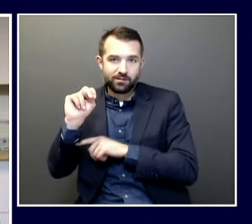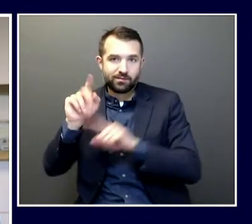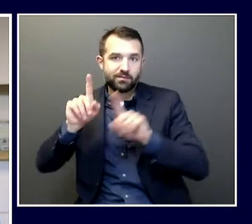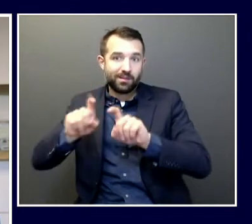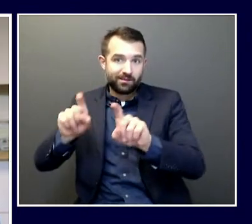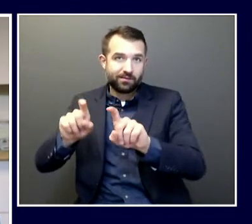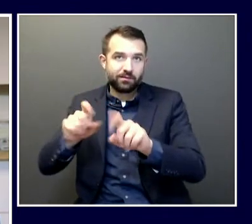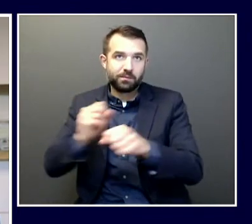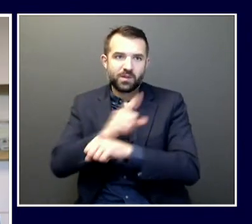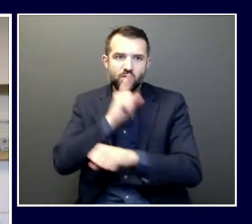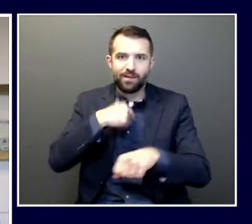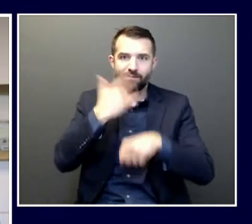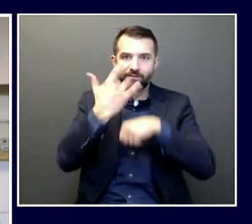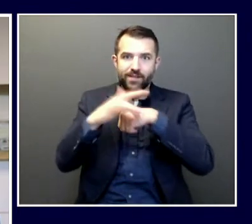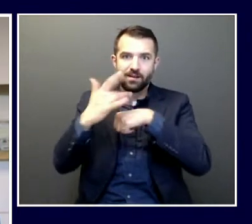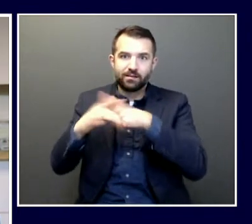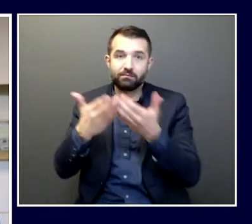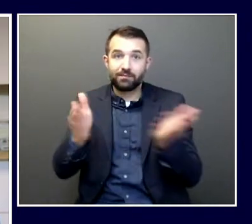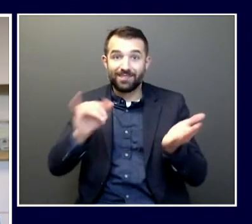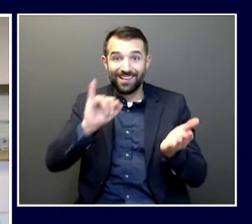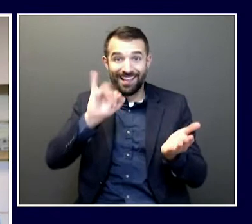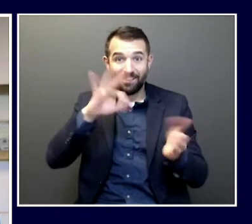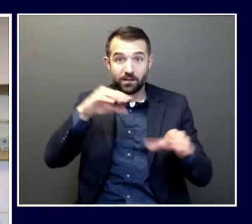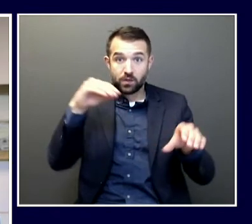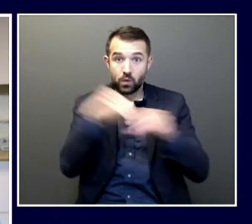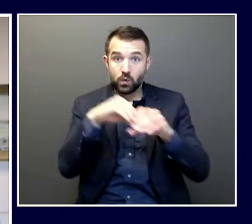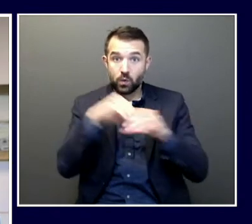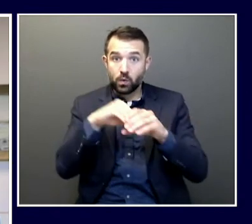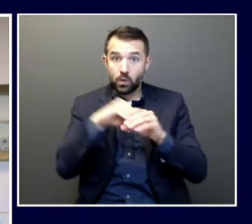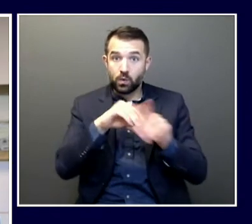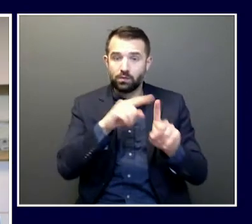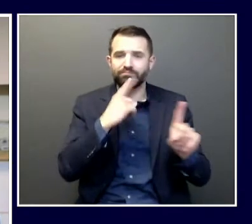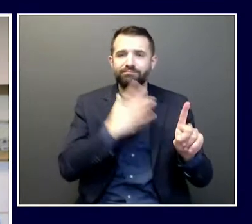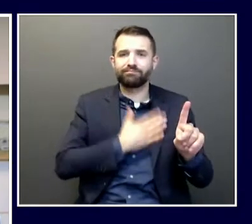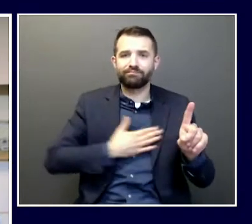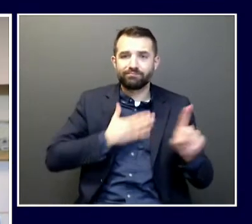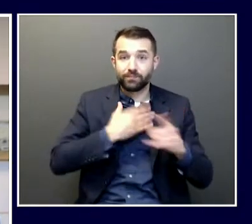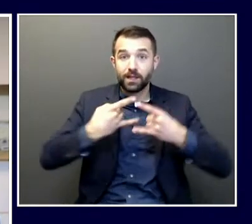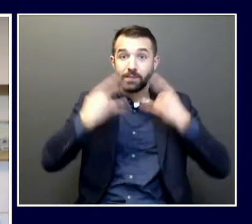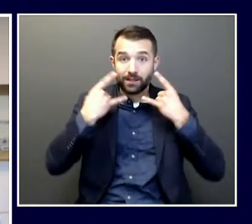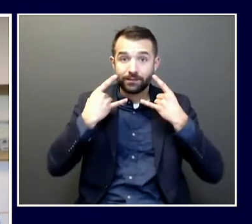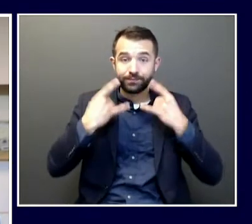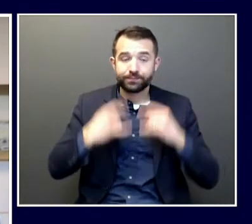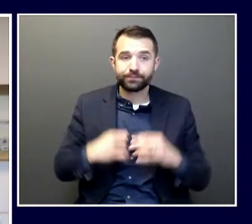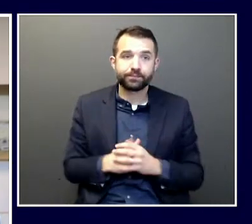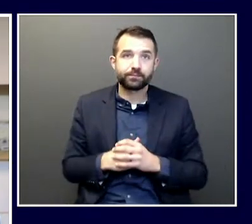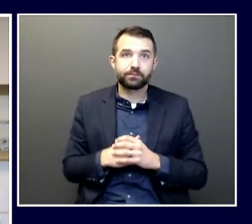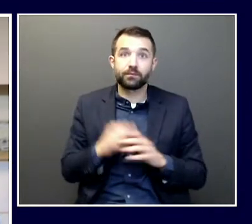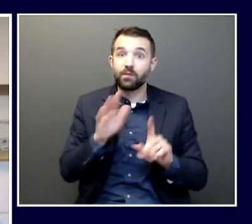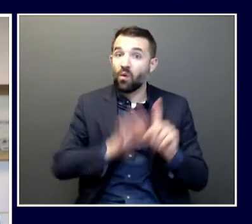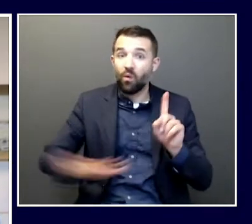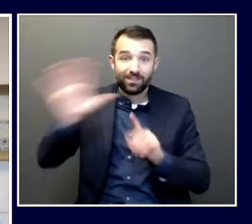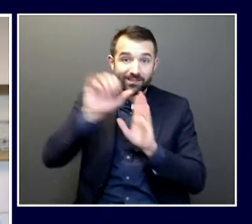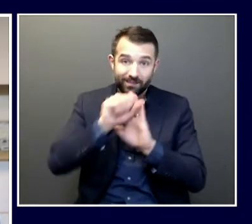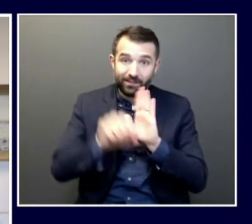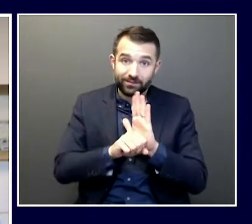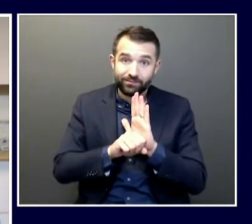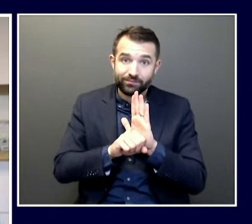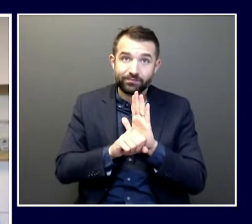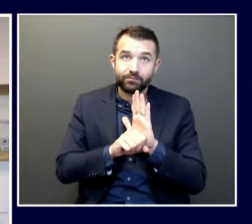public settings in all 16 of Maine's counties. But here's the thing. These things come as a